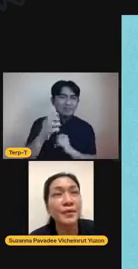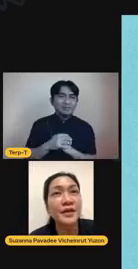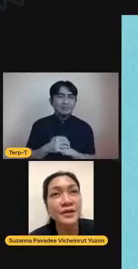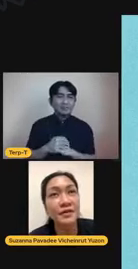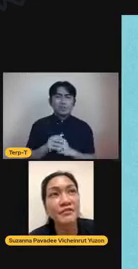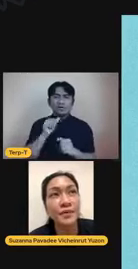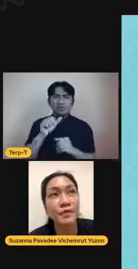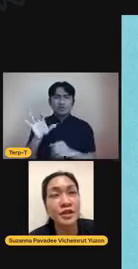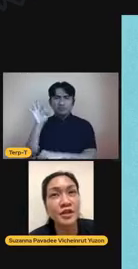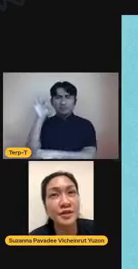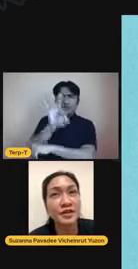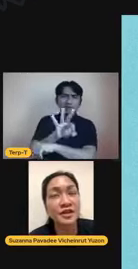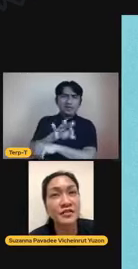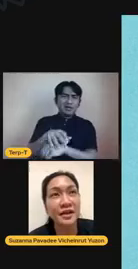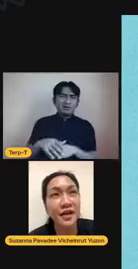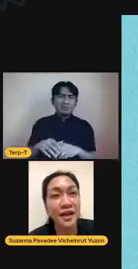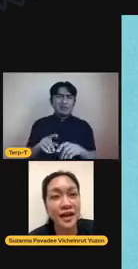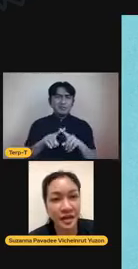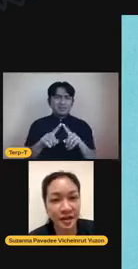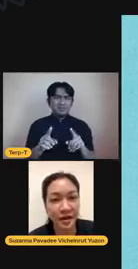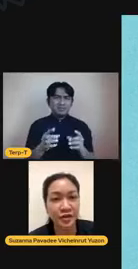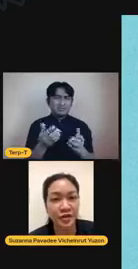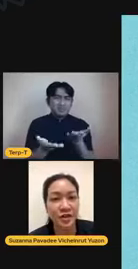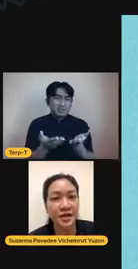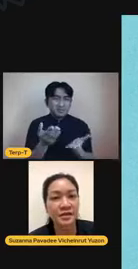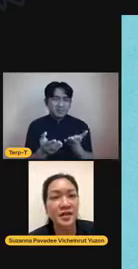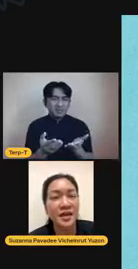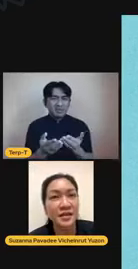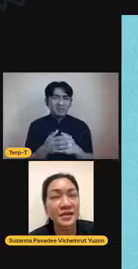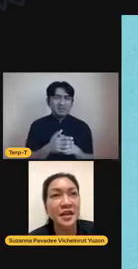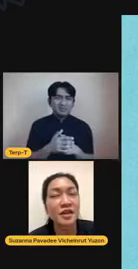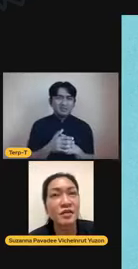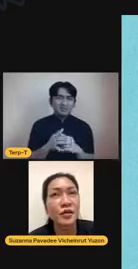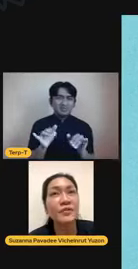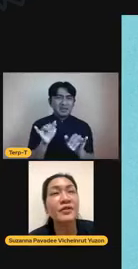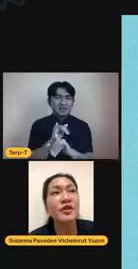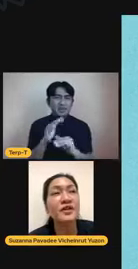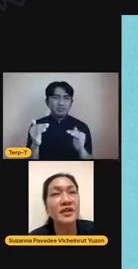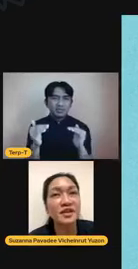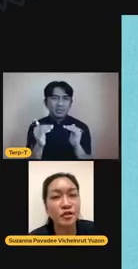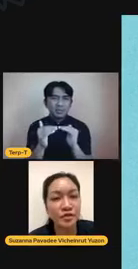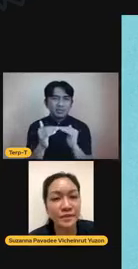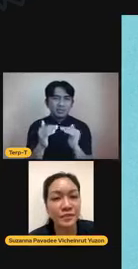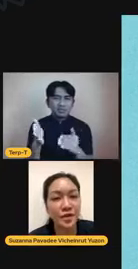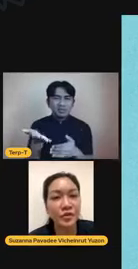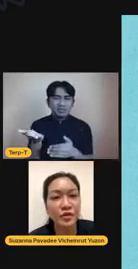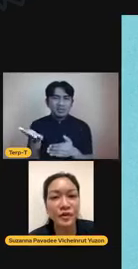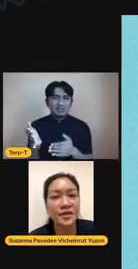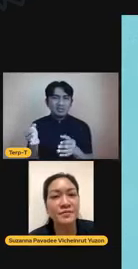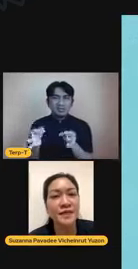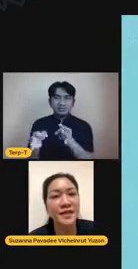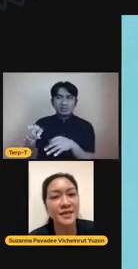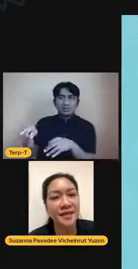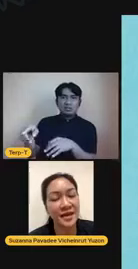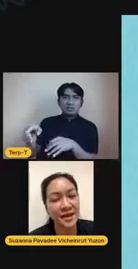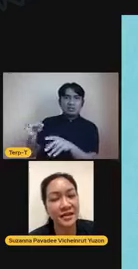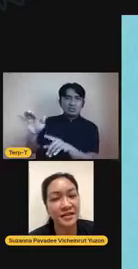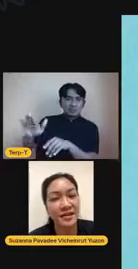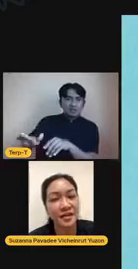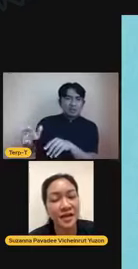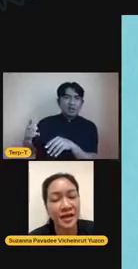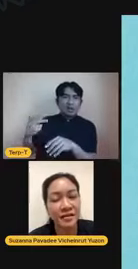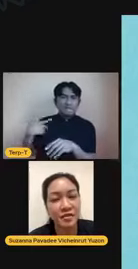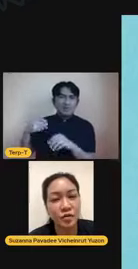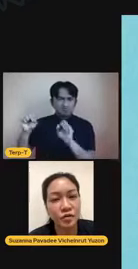but we put enough pressure on her, just like any other child, that they could, if we know that they can do something, we don't let them say that they